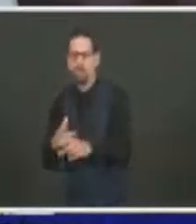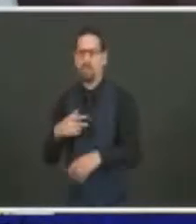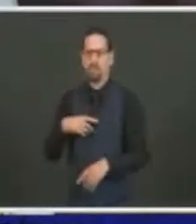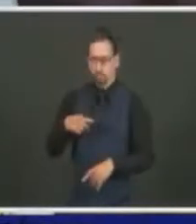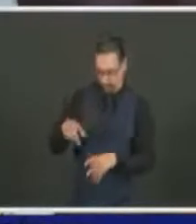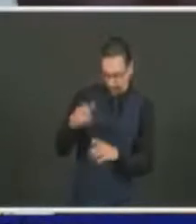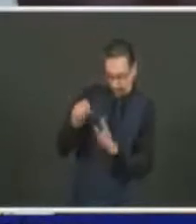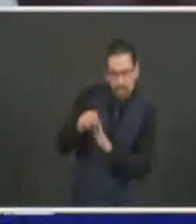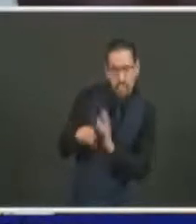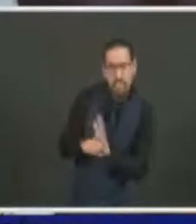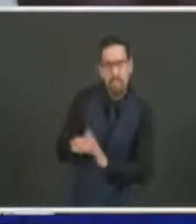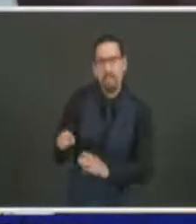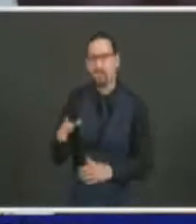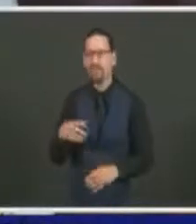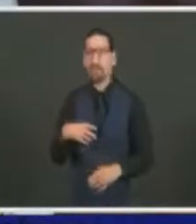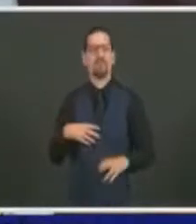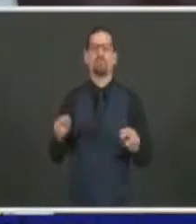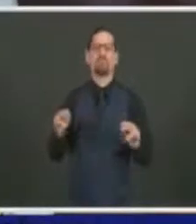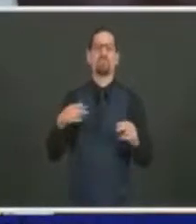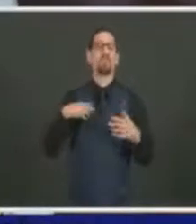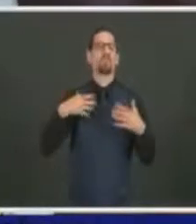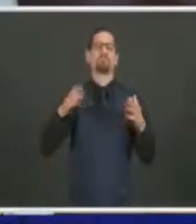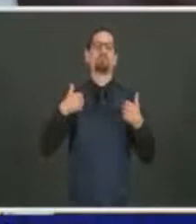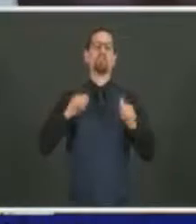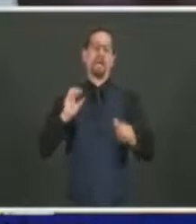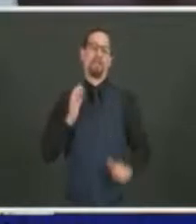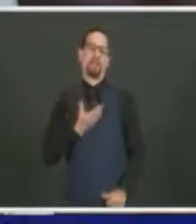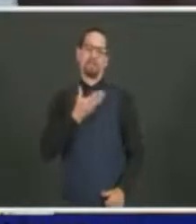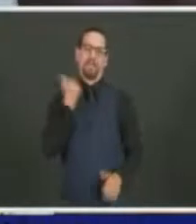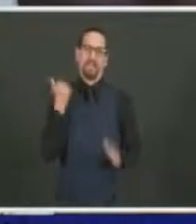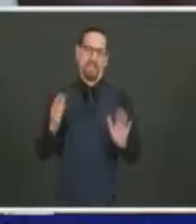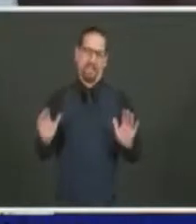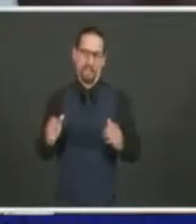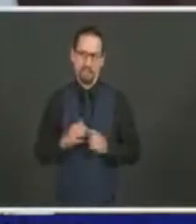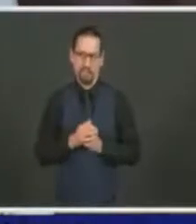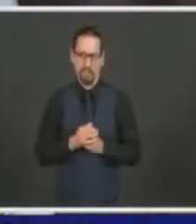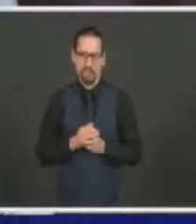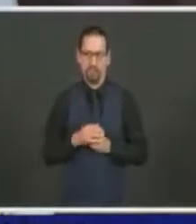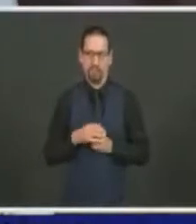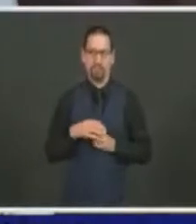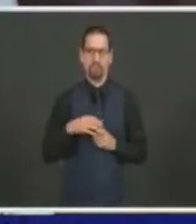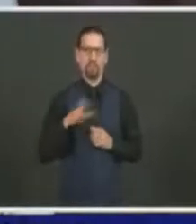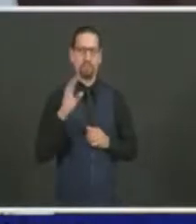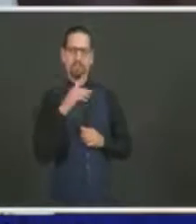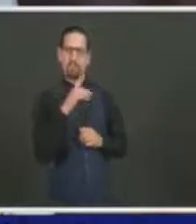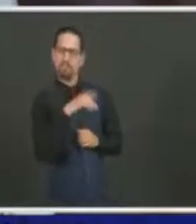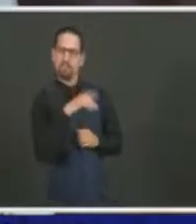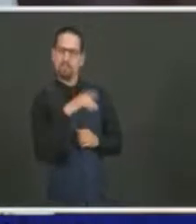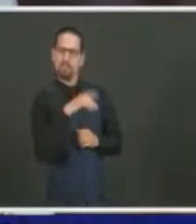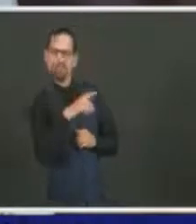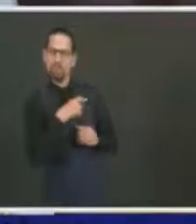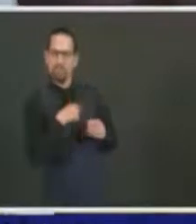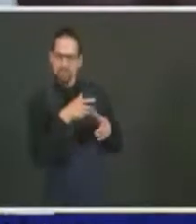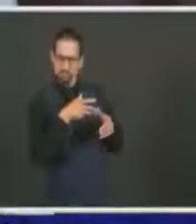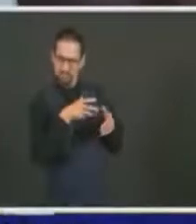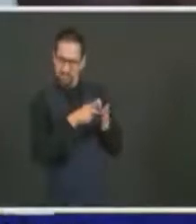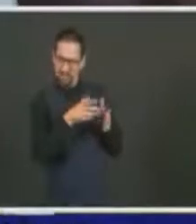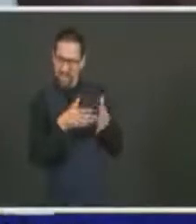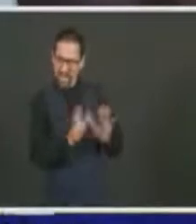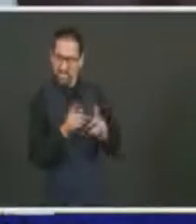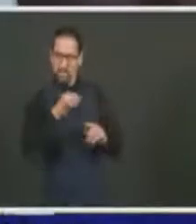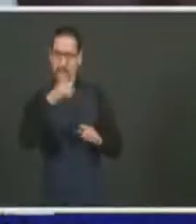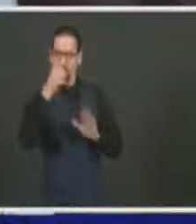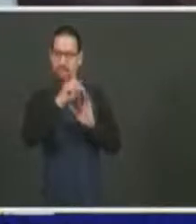just going to do our best on enforcement. And if I could just follow up on that, would you allow people coming from other states to get tested here when they come Yes.